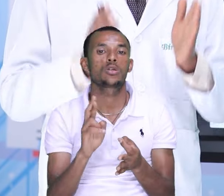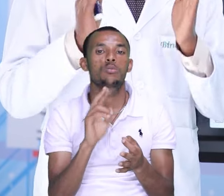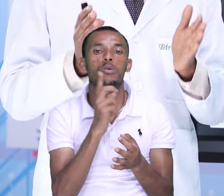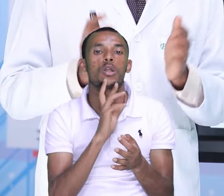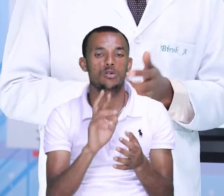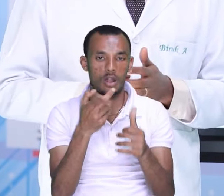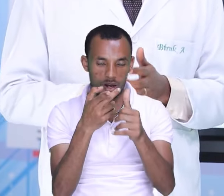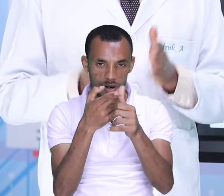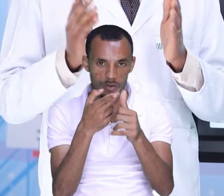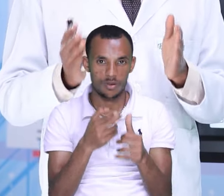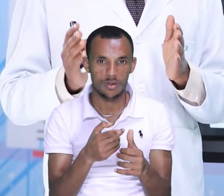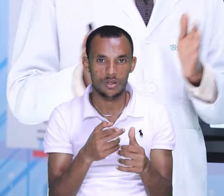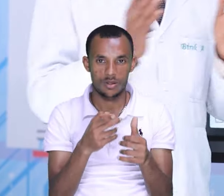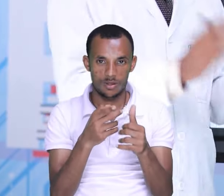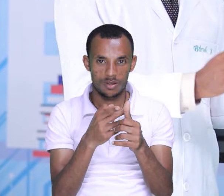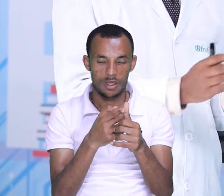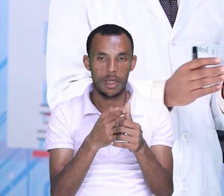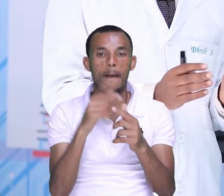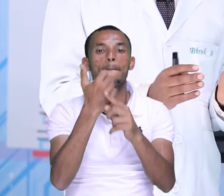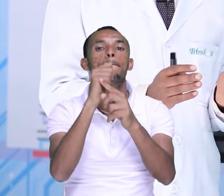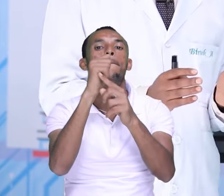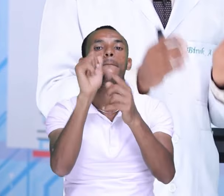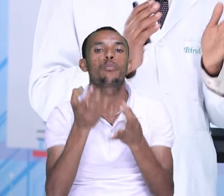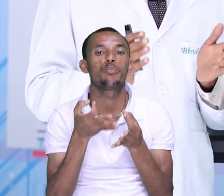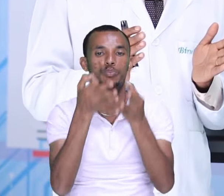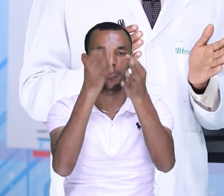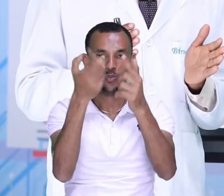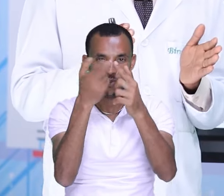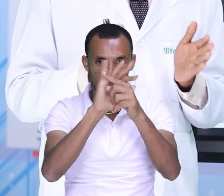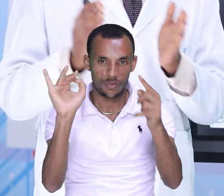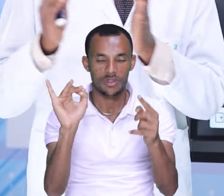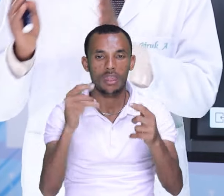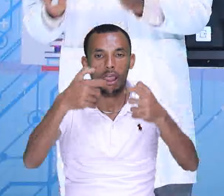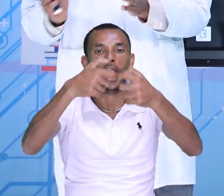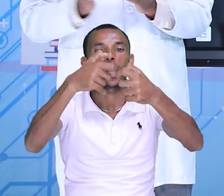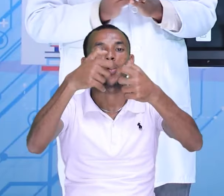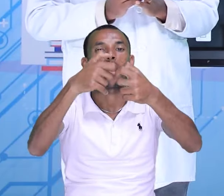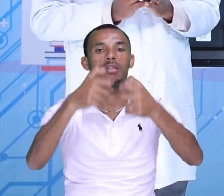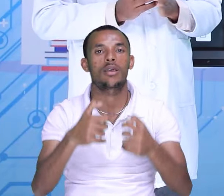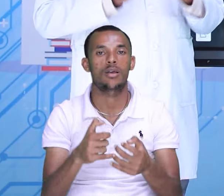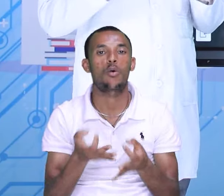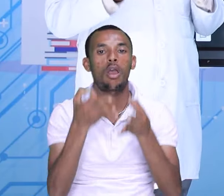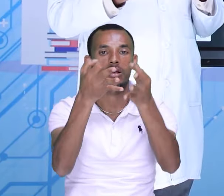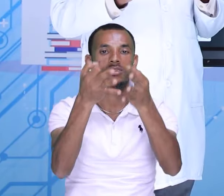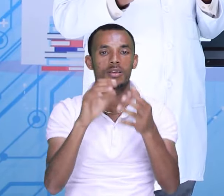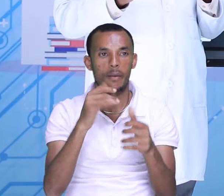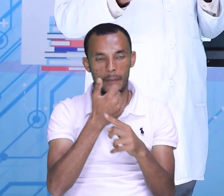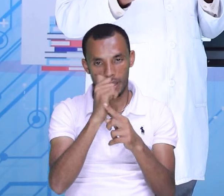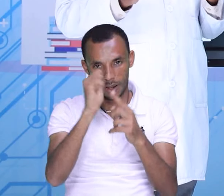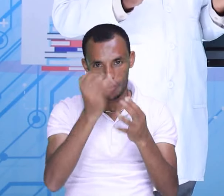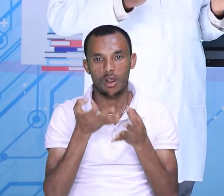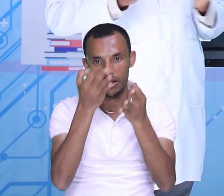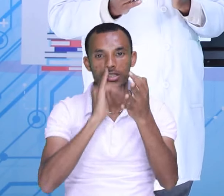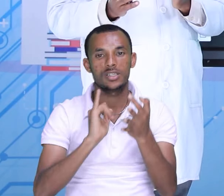Okay, the 2 types of conduction is, one is metallic conduction, the other one is electrolytic conduction. Metallic conduction